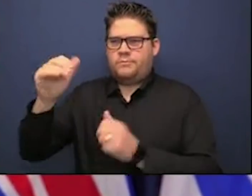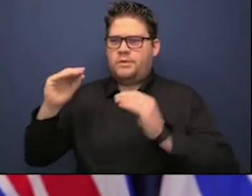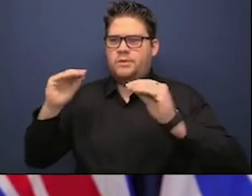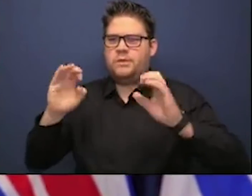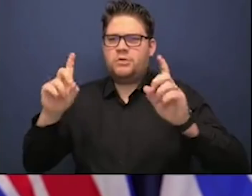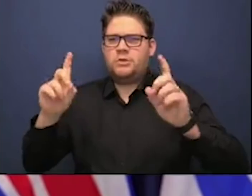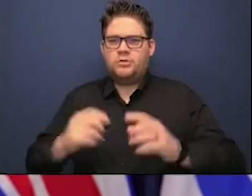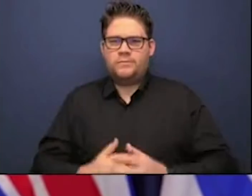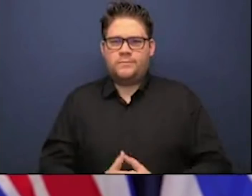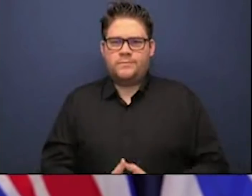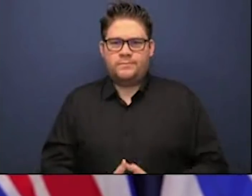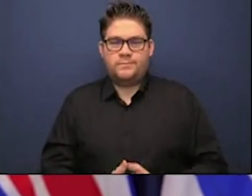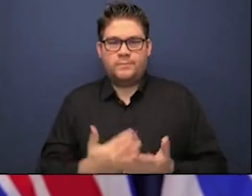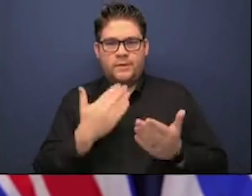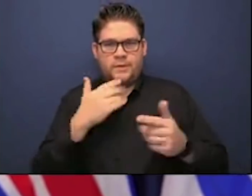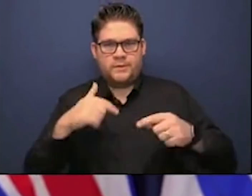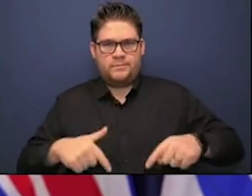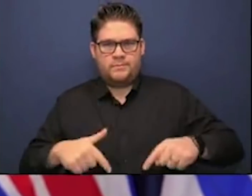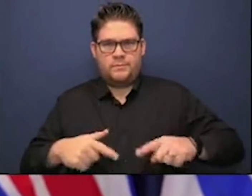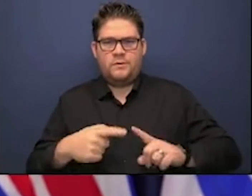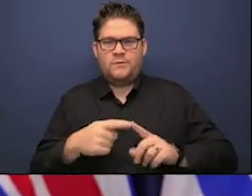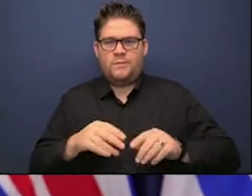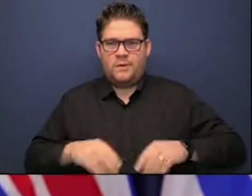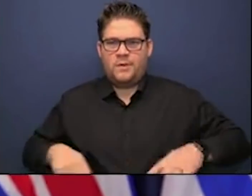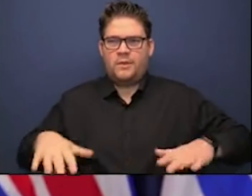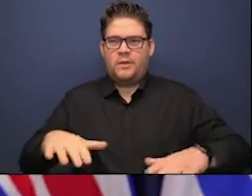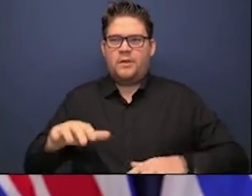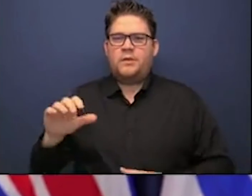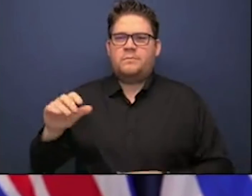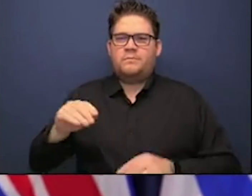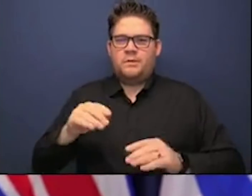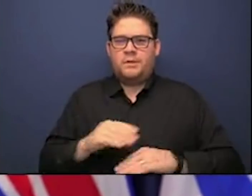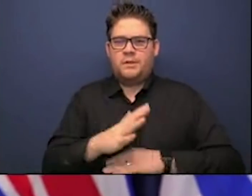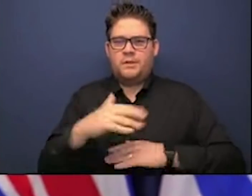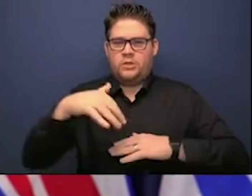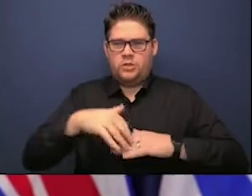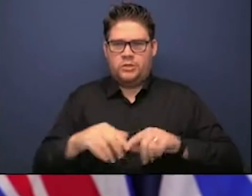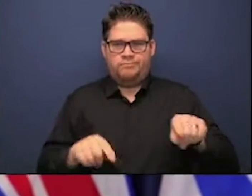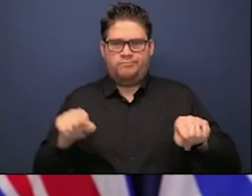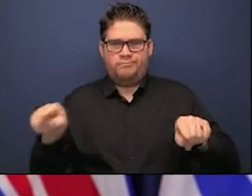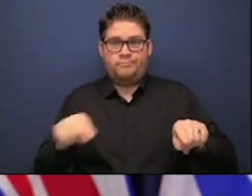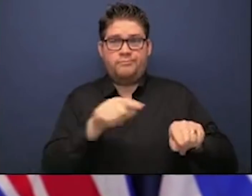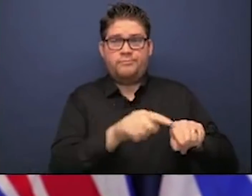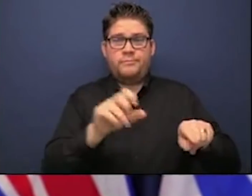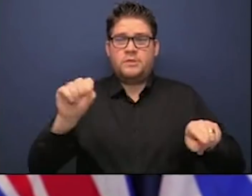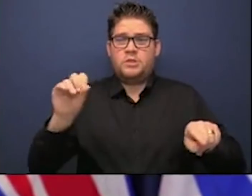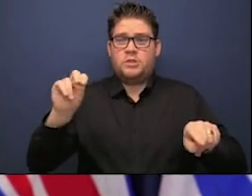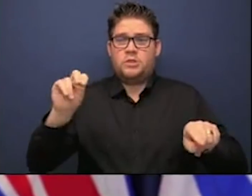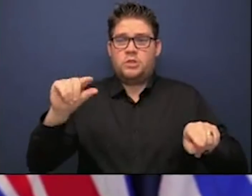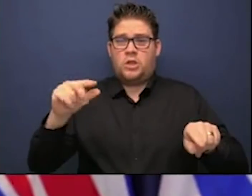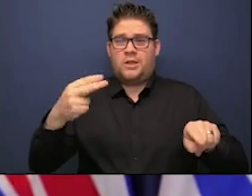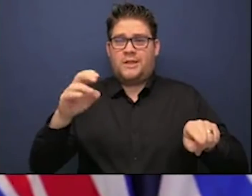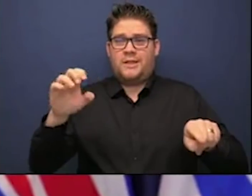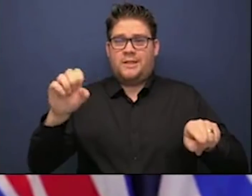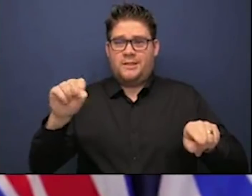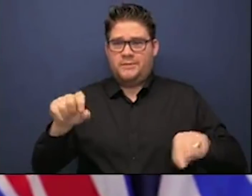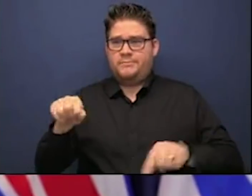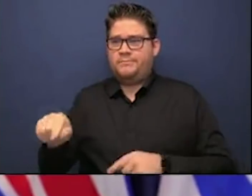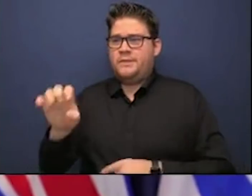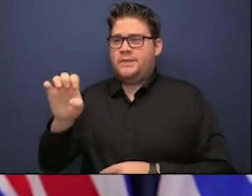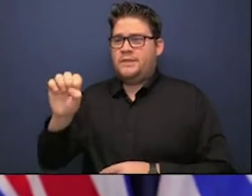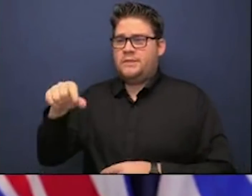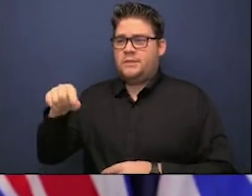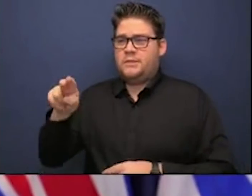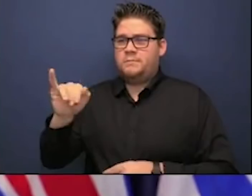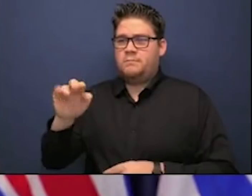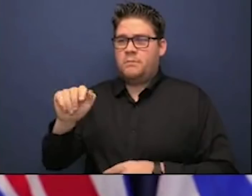territory of the Lekwungen-speaking people of the Songhees and Esquimalt nations. And I'm very pleased to be joined by Dr. Bonnie Henry